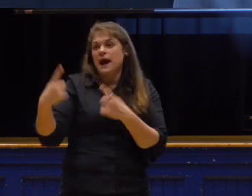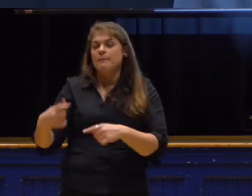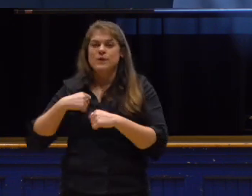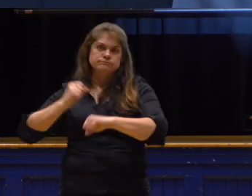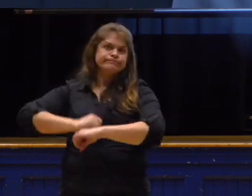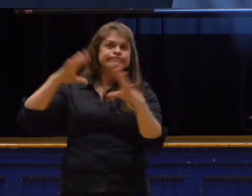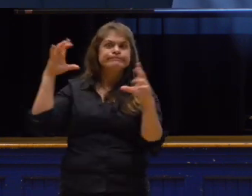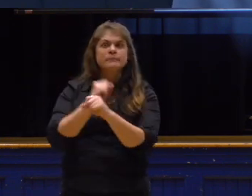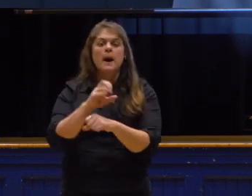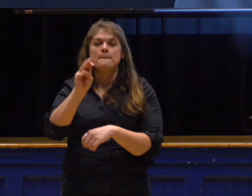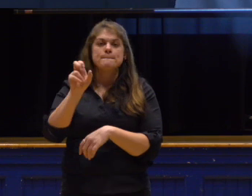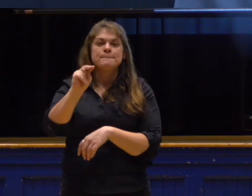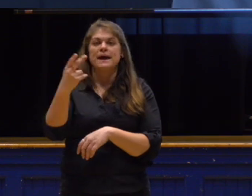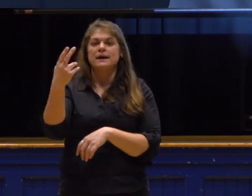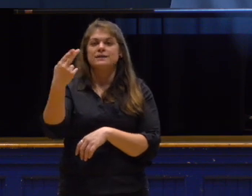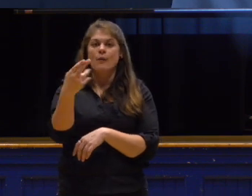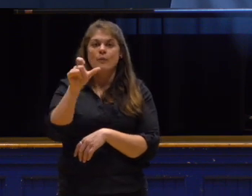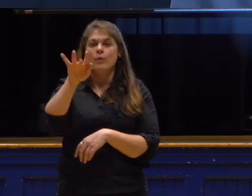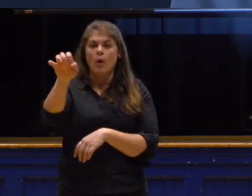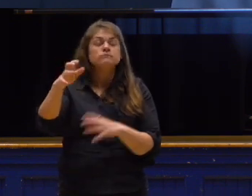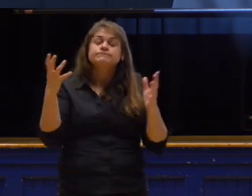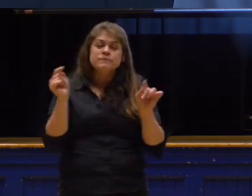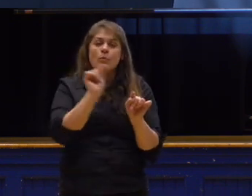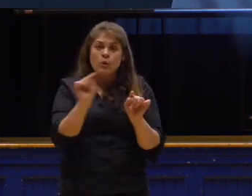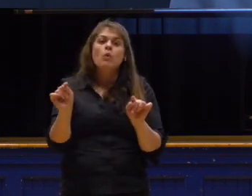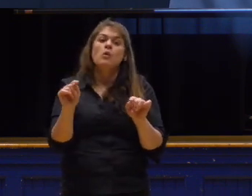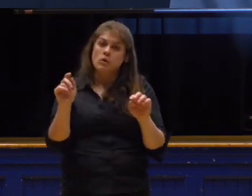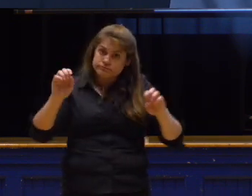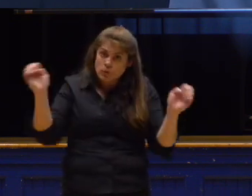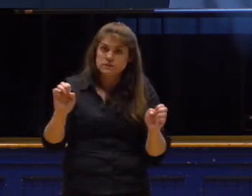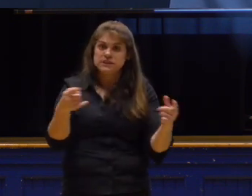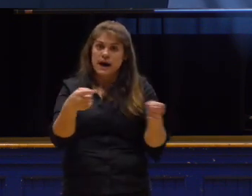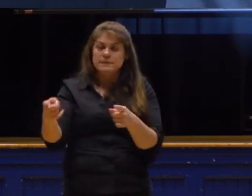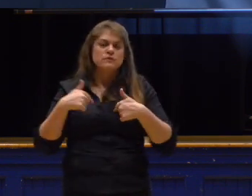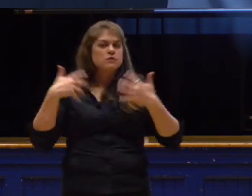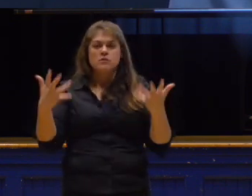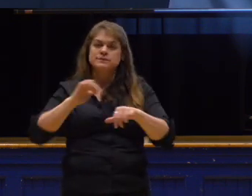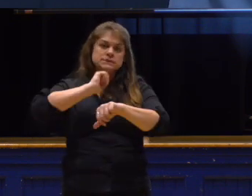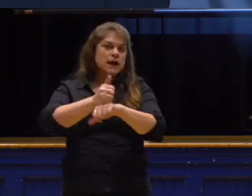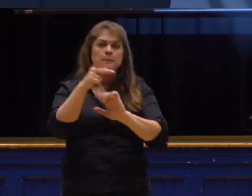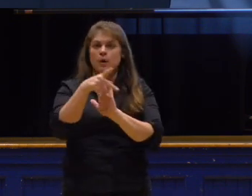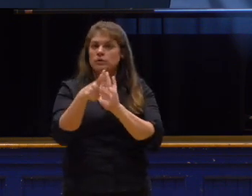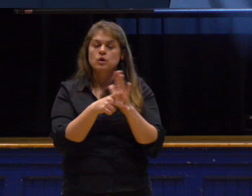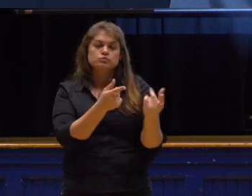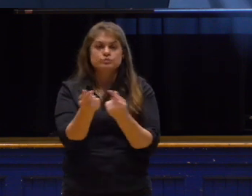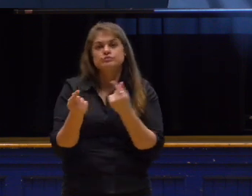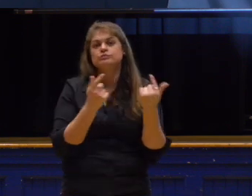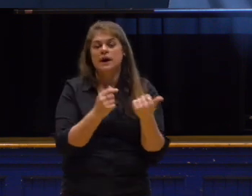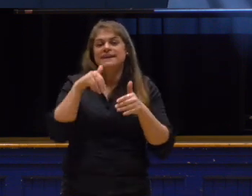couple years ago, an explosion in a manhole, all those things happen. And we've already set up the